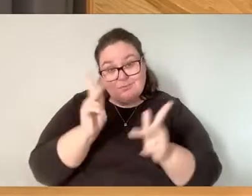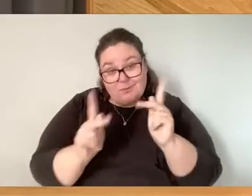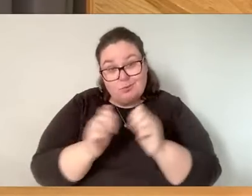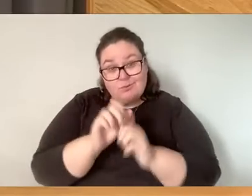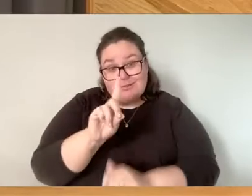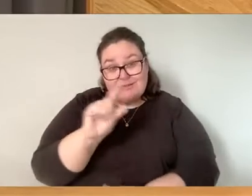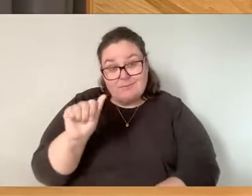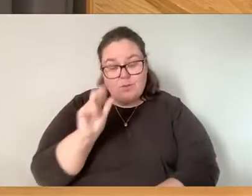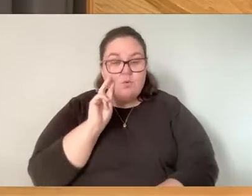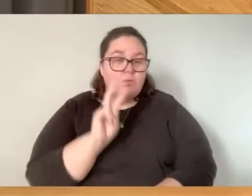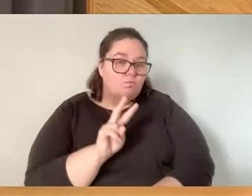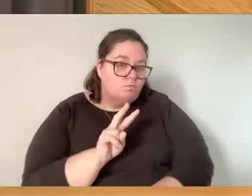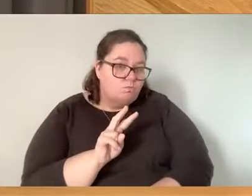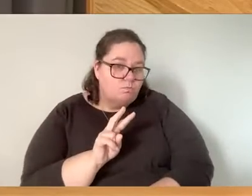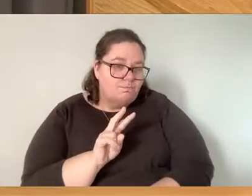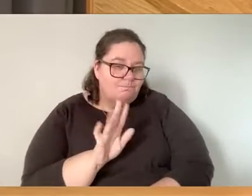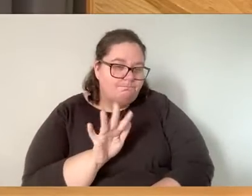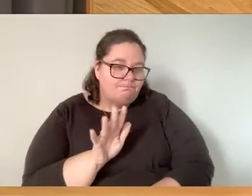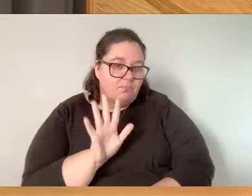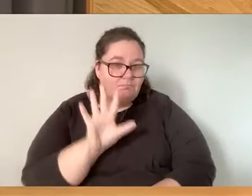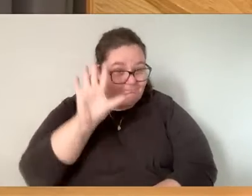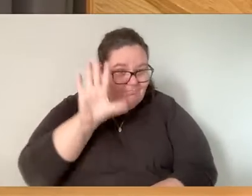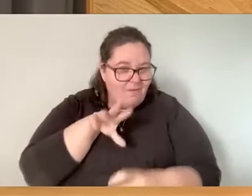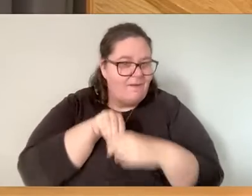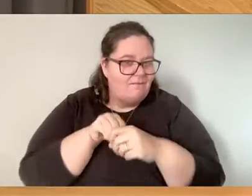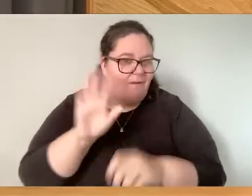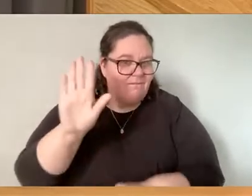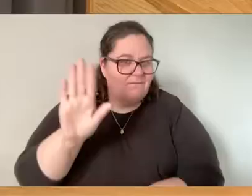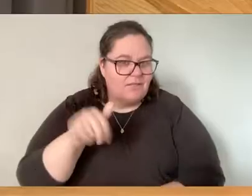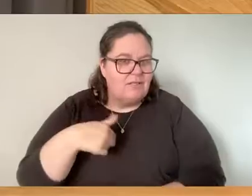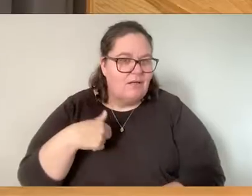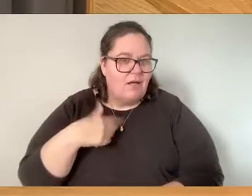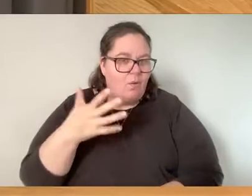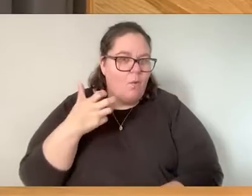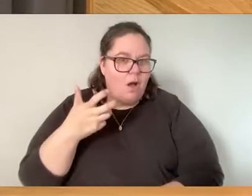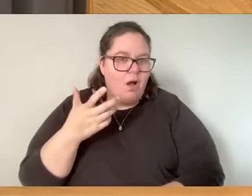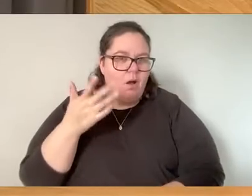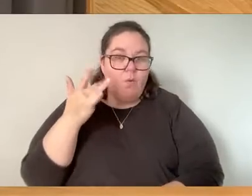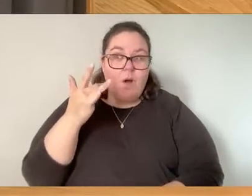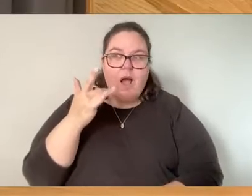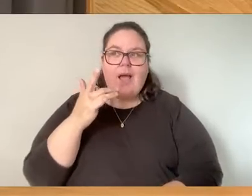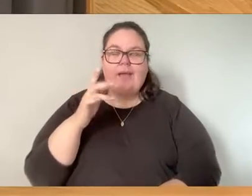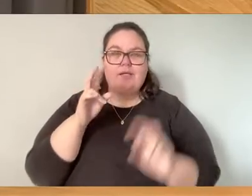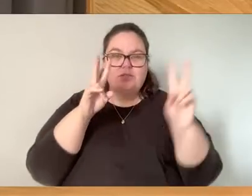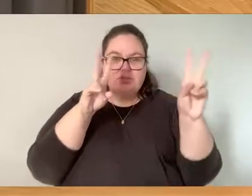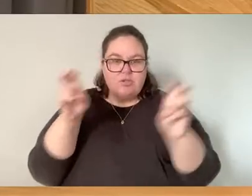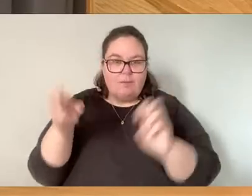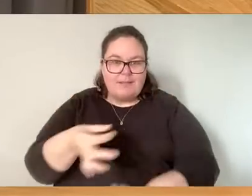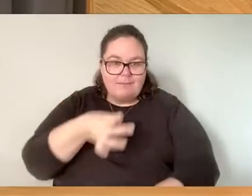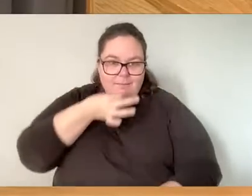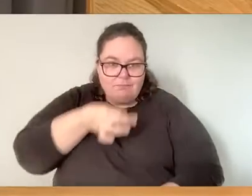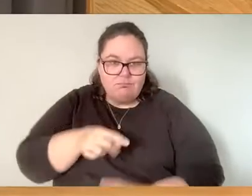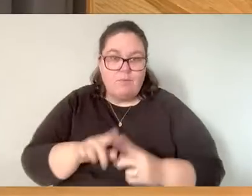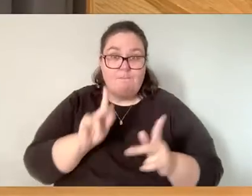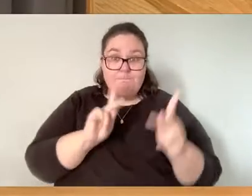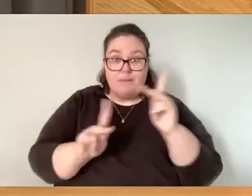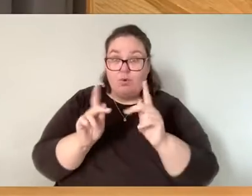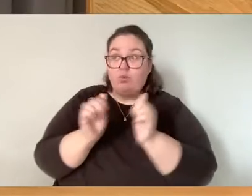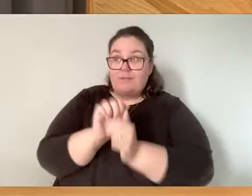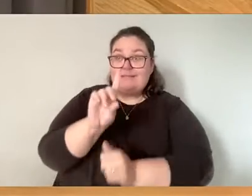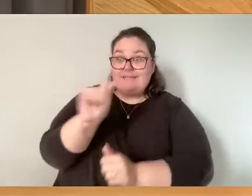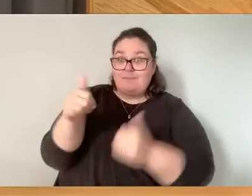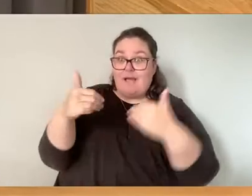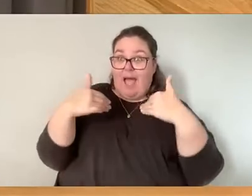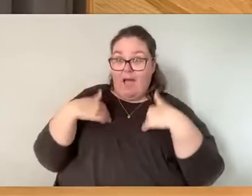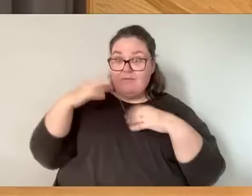put your hand up to join these advisory committees, because we're going to have subject matter experts, people with a disability included,